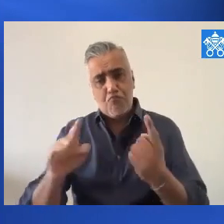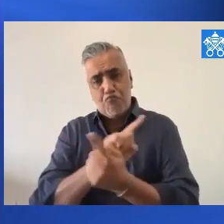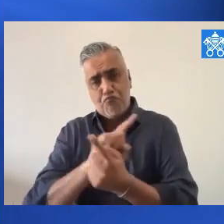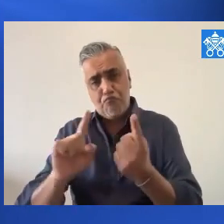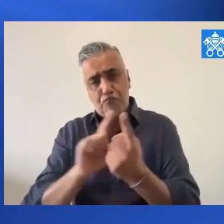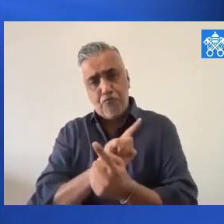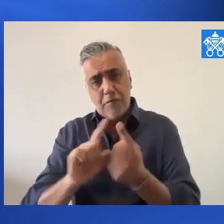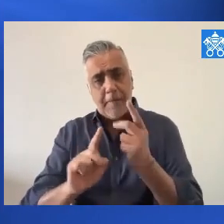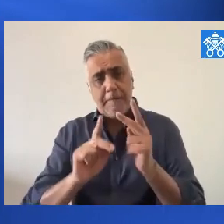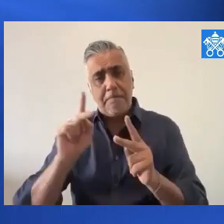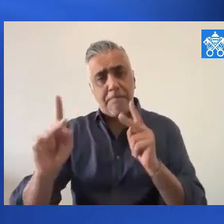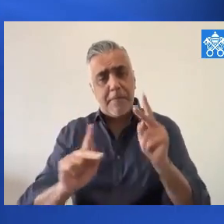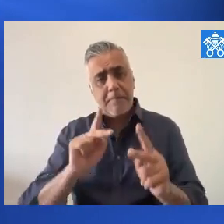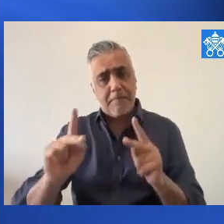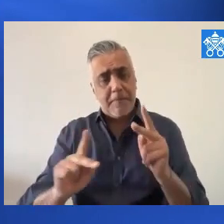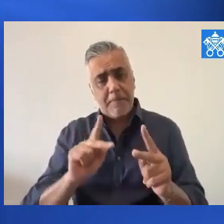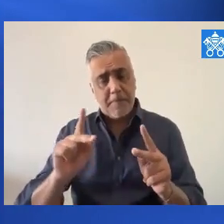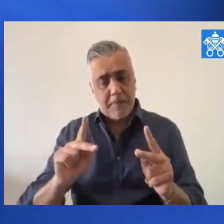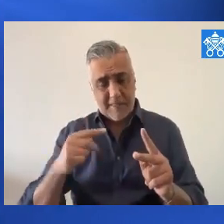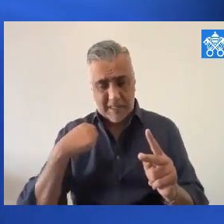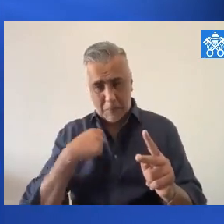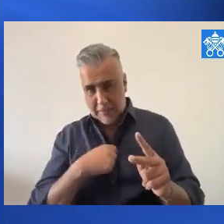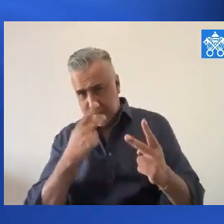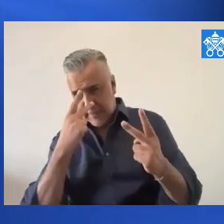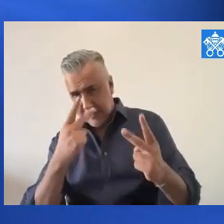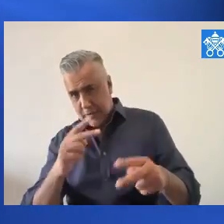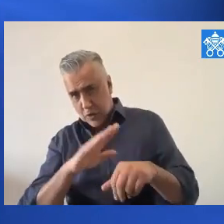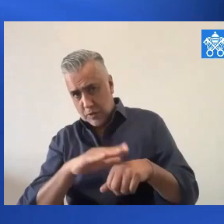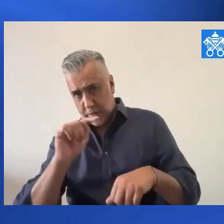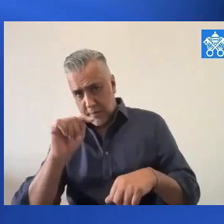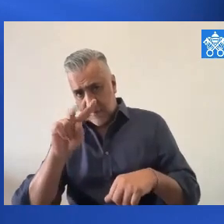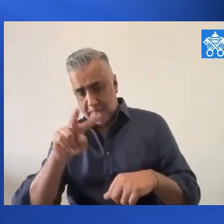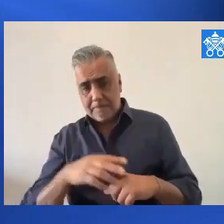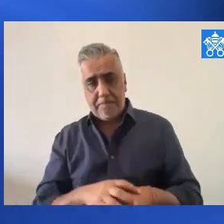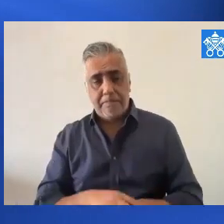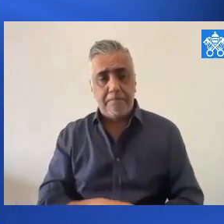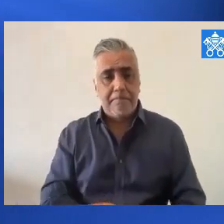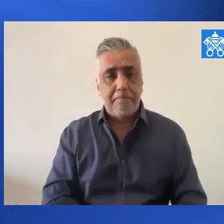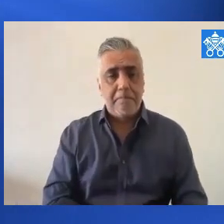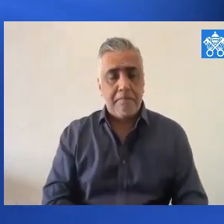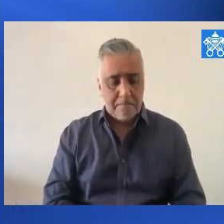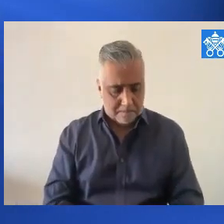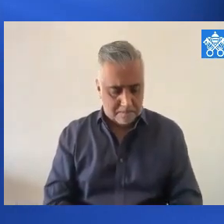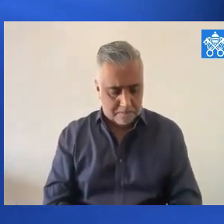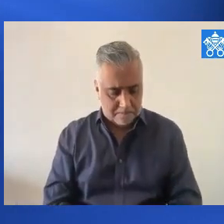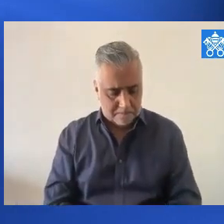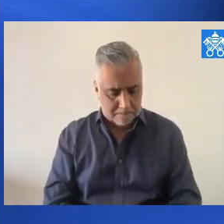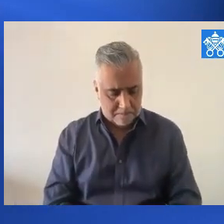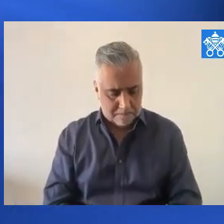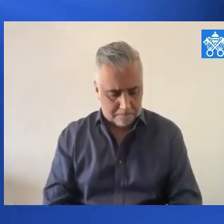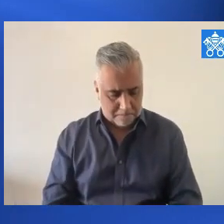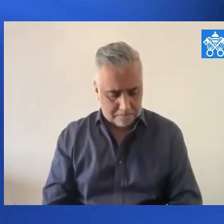visits the square and greets the pilgrims present there that we're seeing here on the live images.